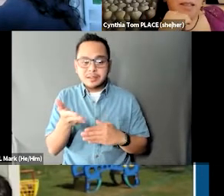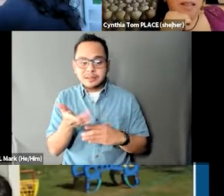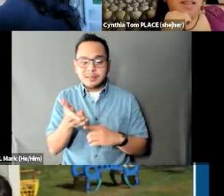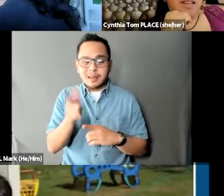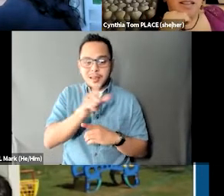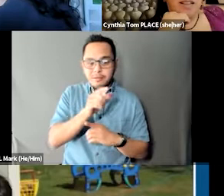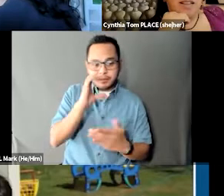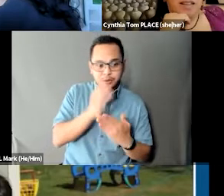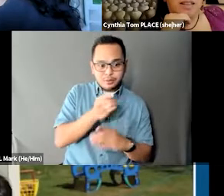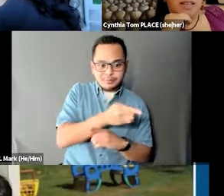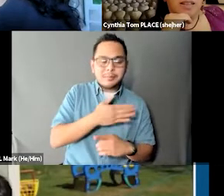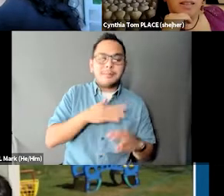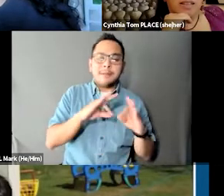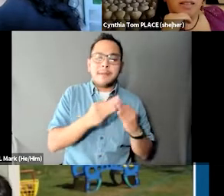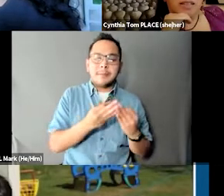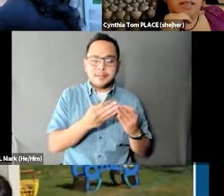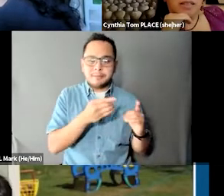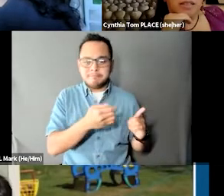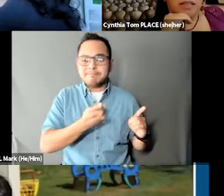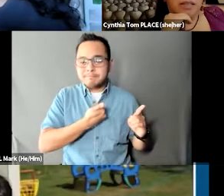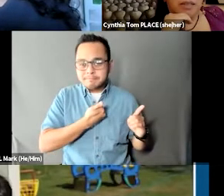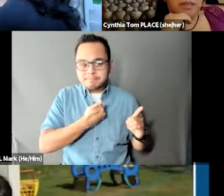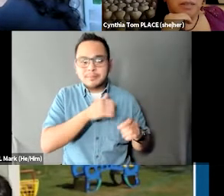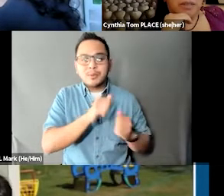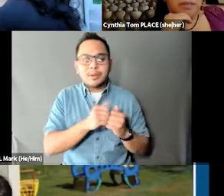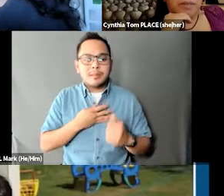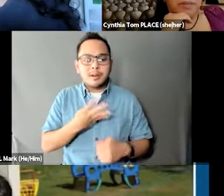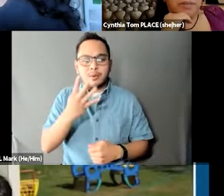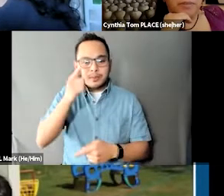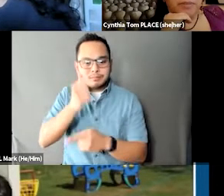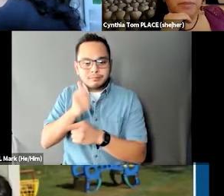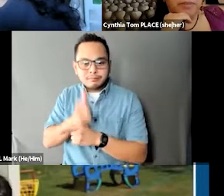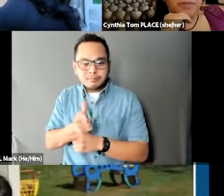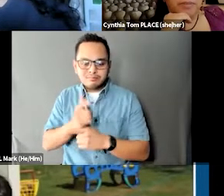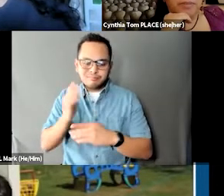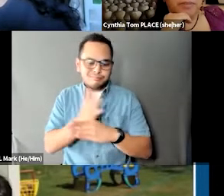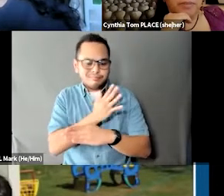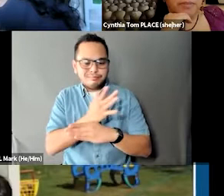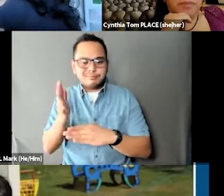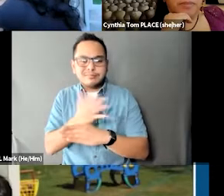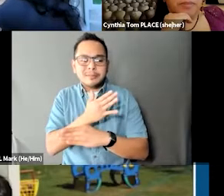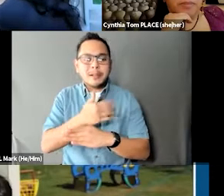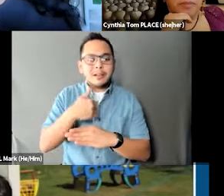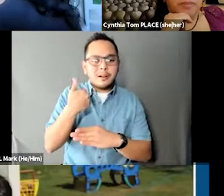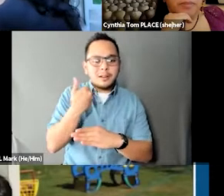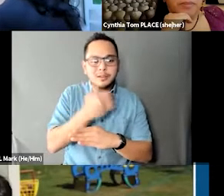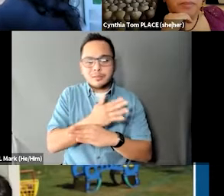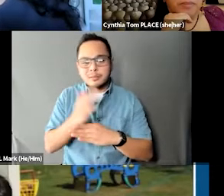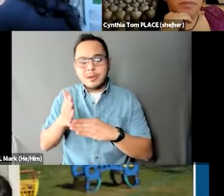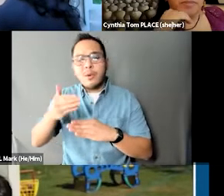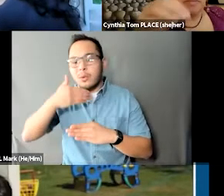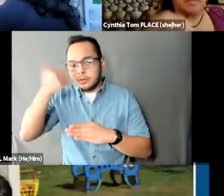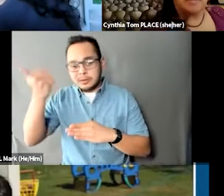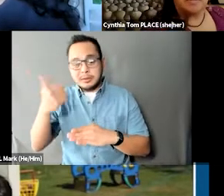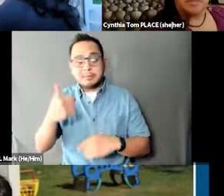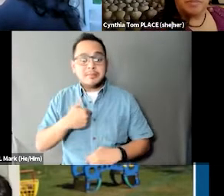is a family portrait of myself with my 4 siblings. We're arranged from oldest to youngest. I'm the youngest of